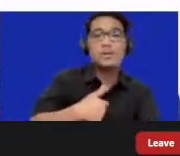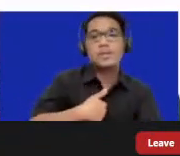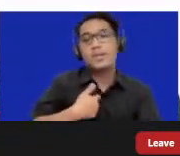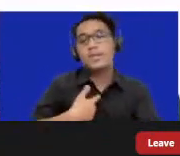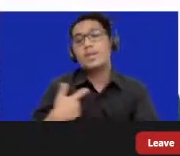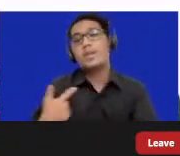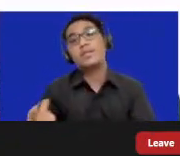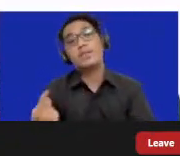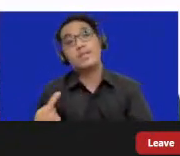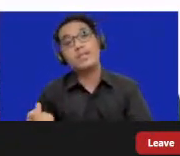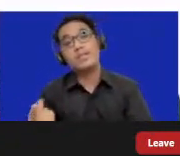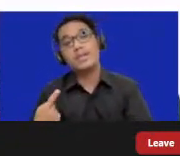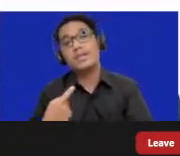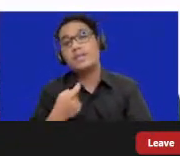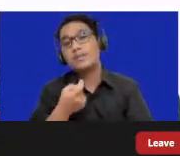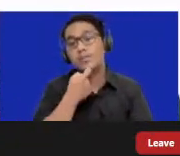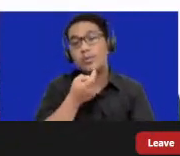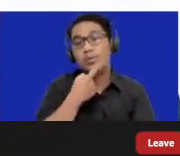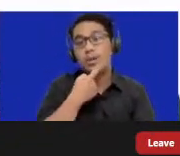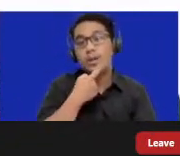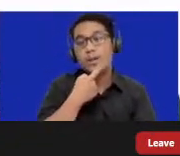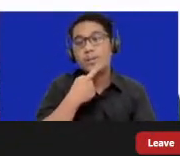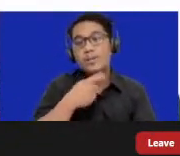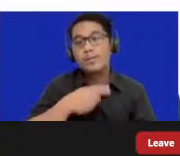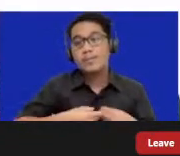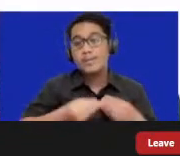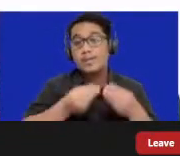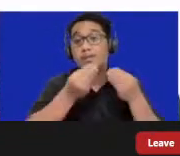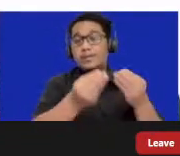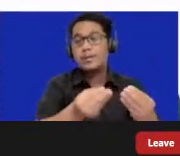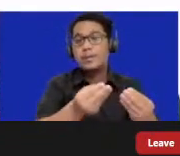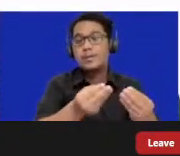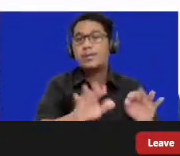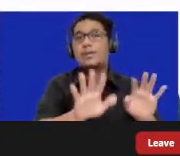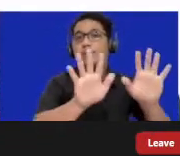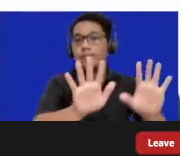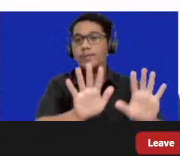offer more in terms of exchange, but also in terms of